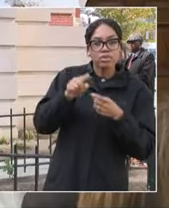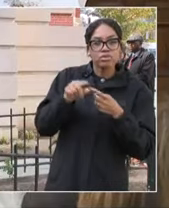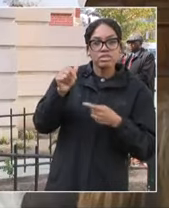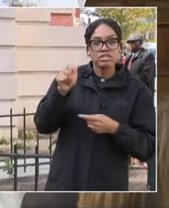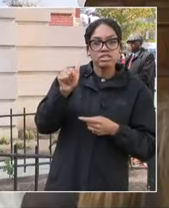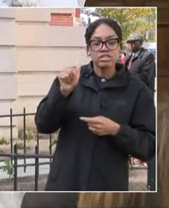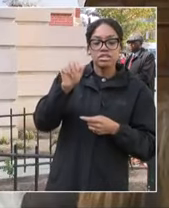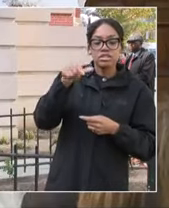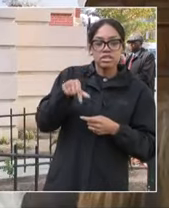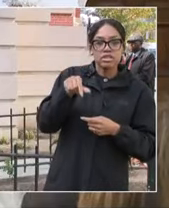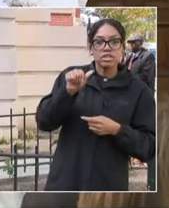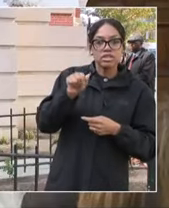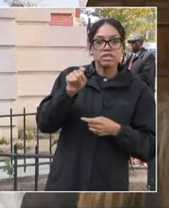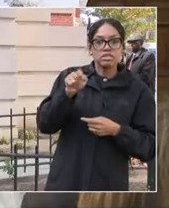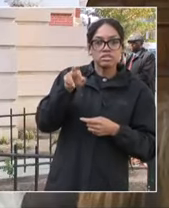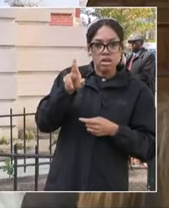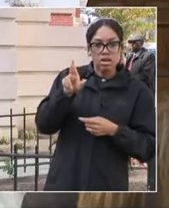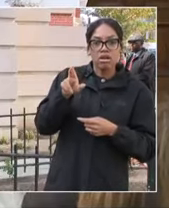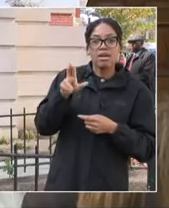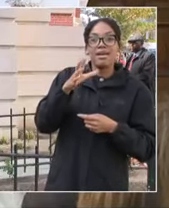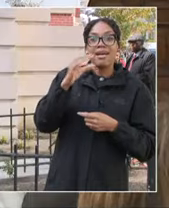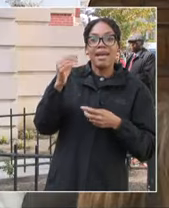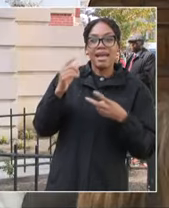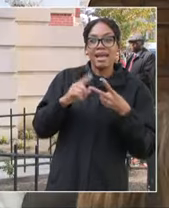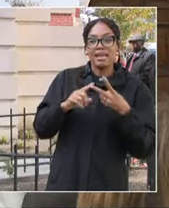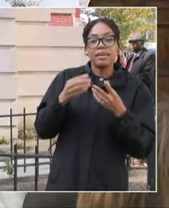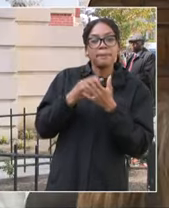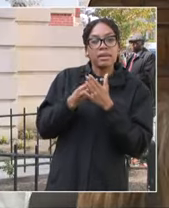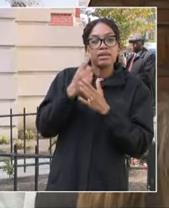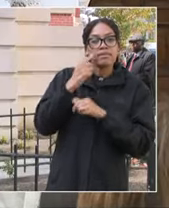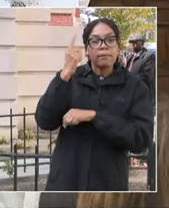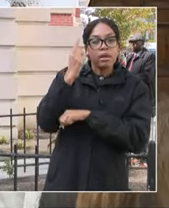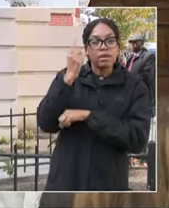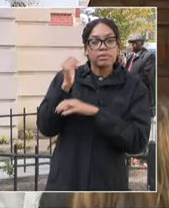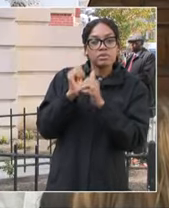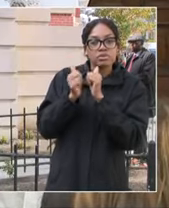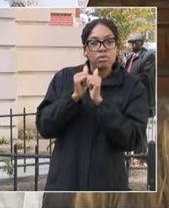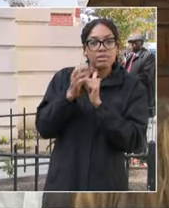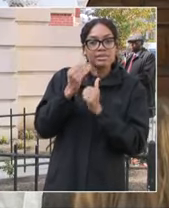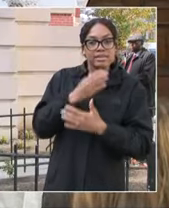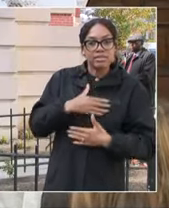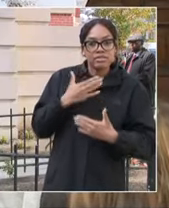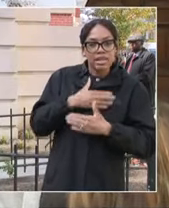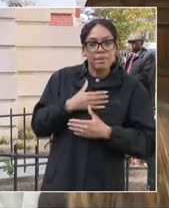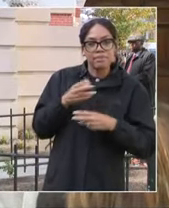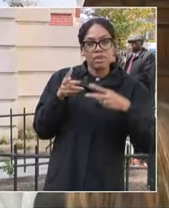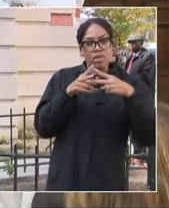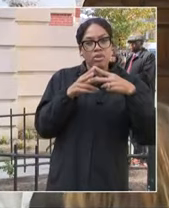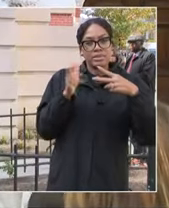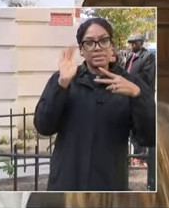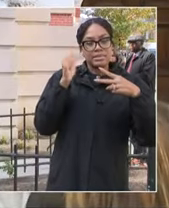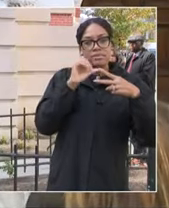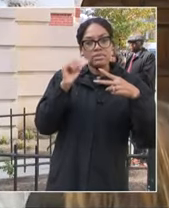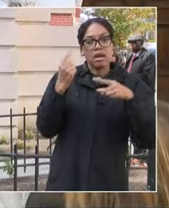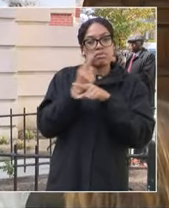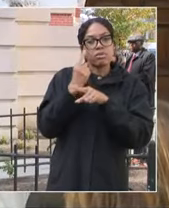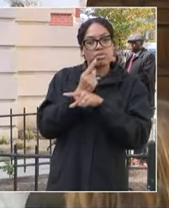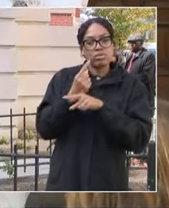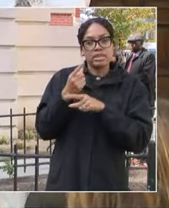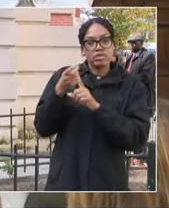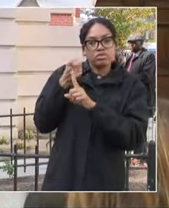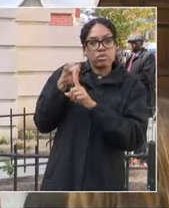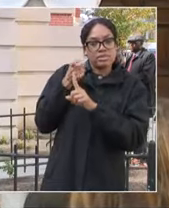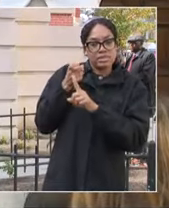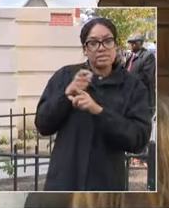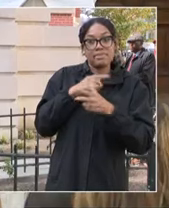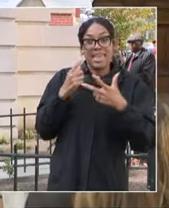to purchase 5% of Monumental Sports and Entertainment? Both appear now to be prohibited sources according to D.C. law. And then you brokered a